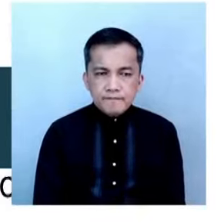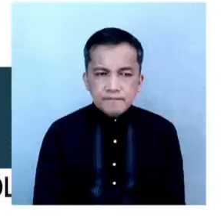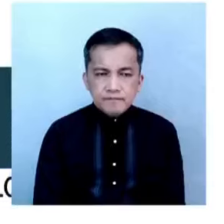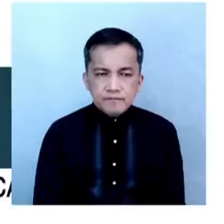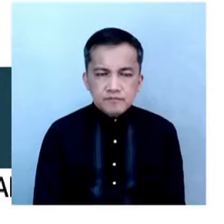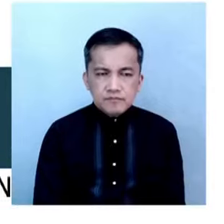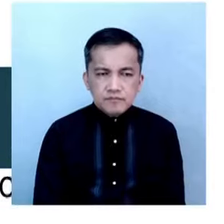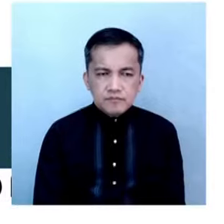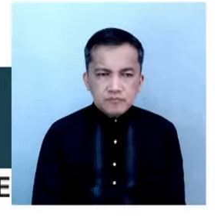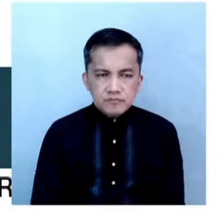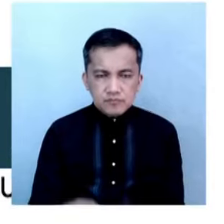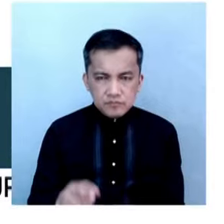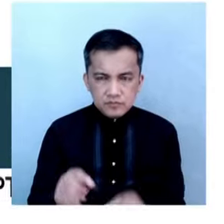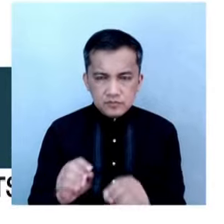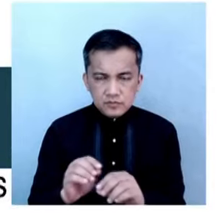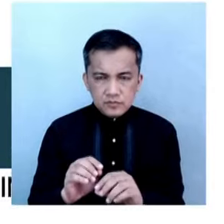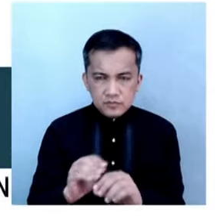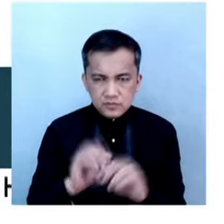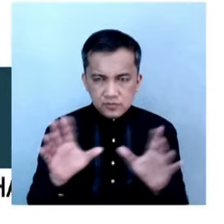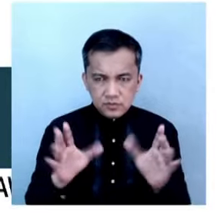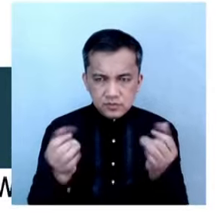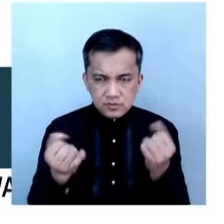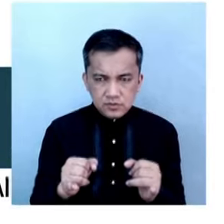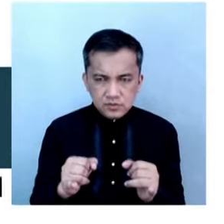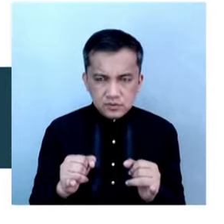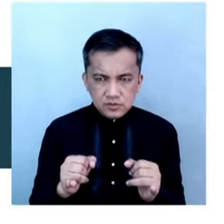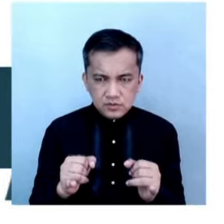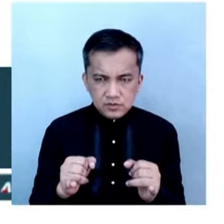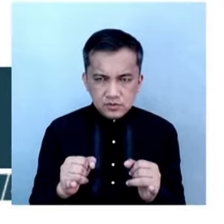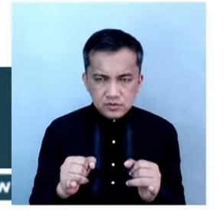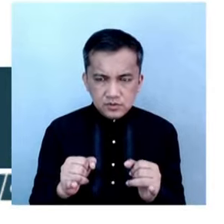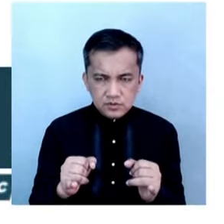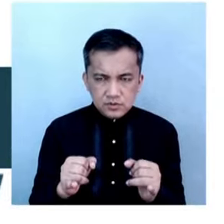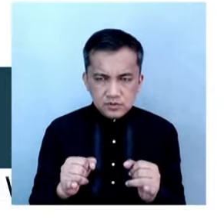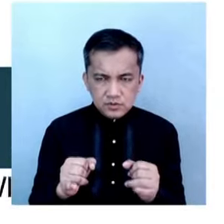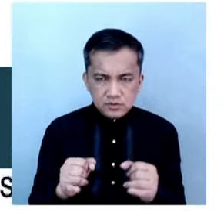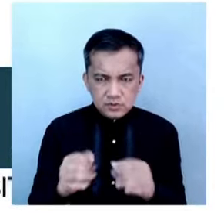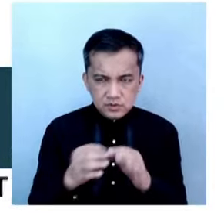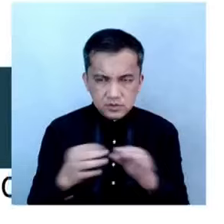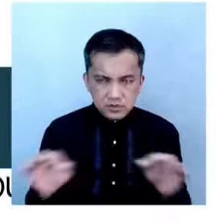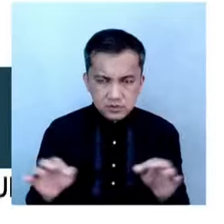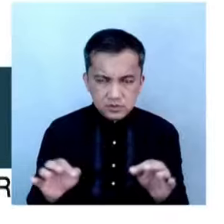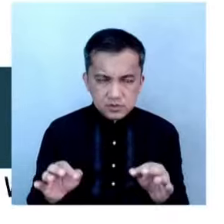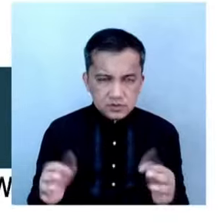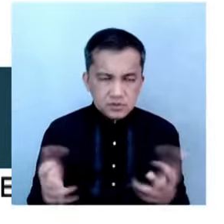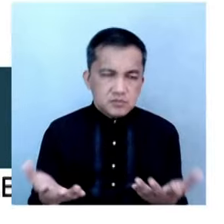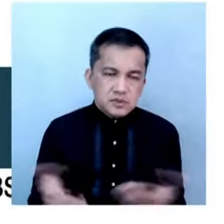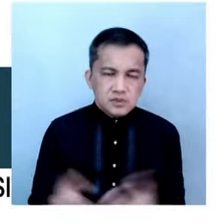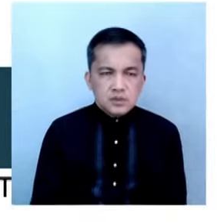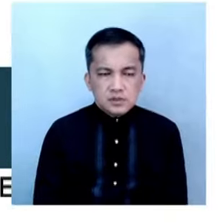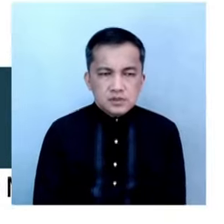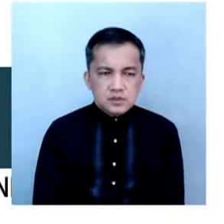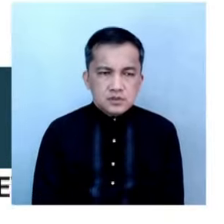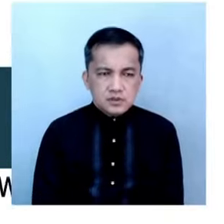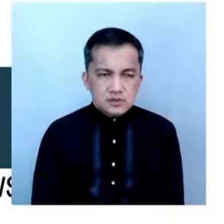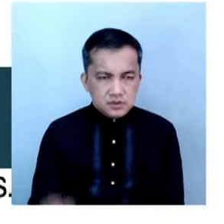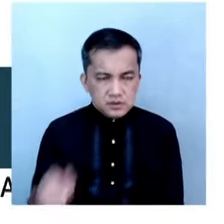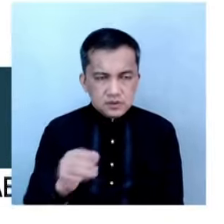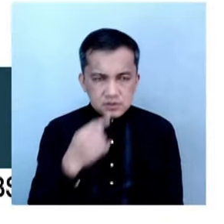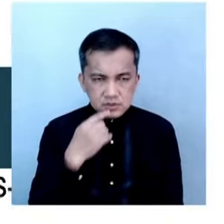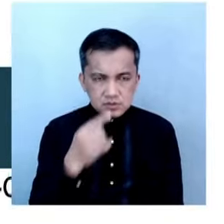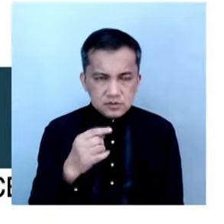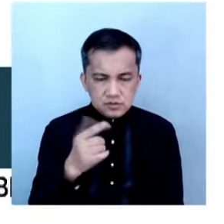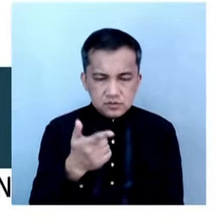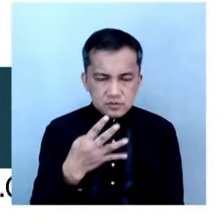clear the issues first before, you know, we make a statement. And but like I said, ma'am,